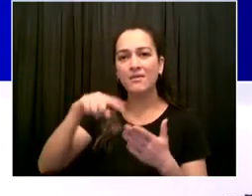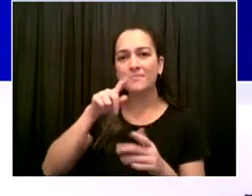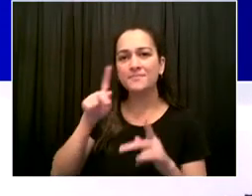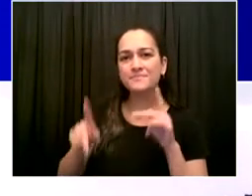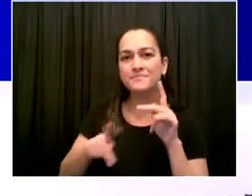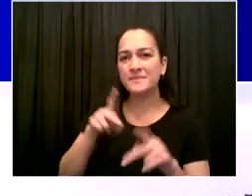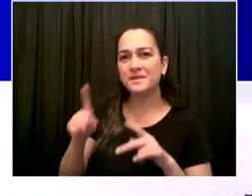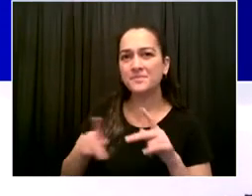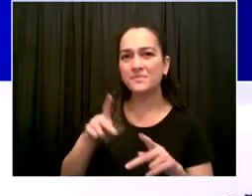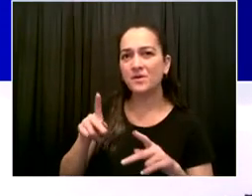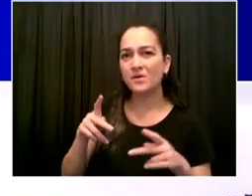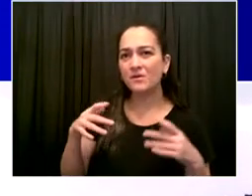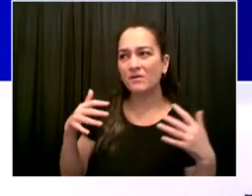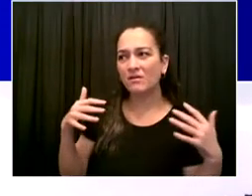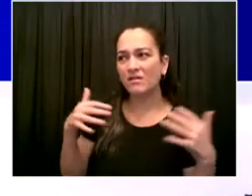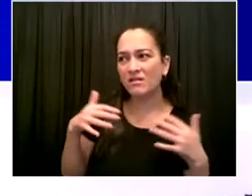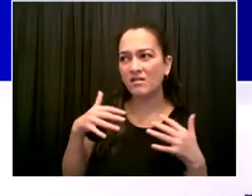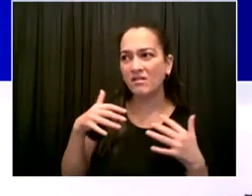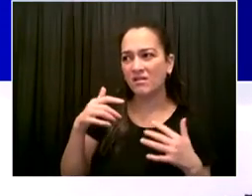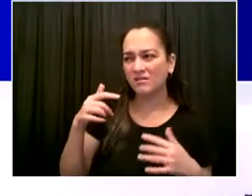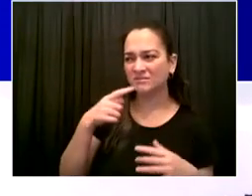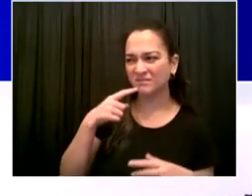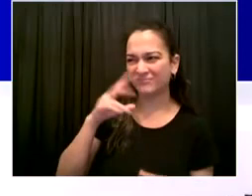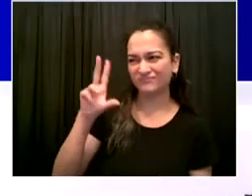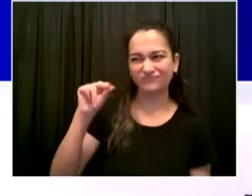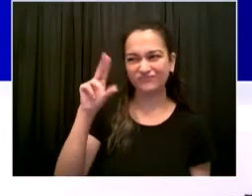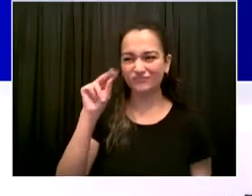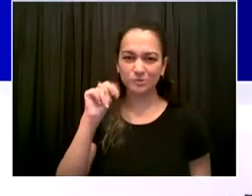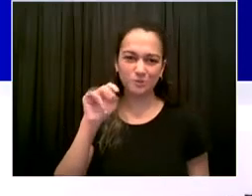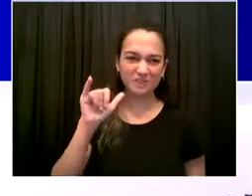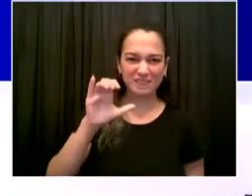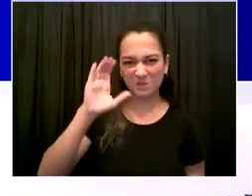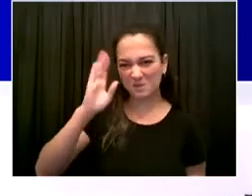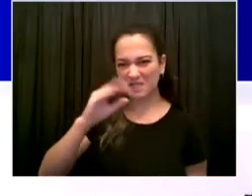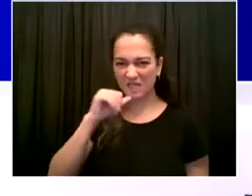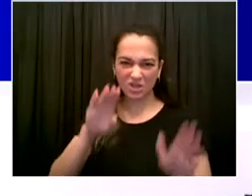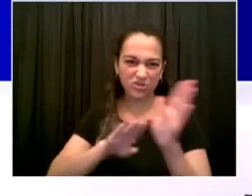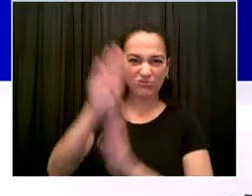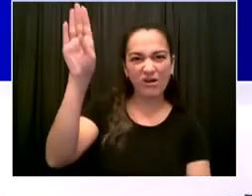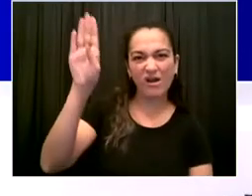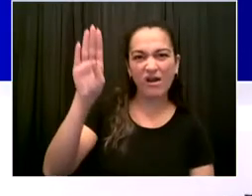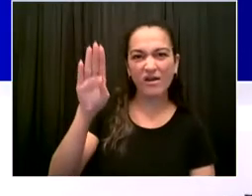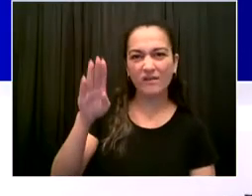I want to hear a little bit of your wisdom. What would you say to those who doubt New York City?